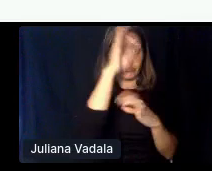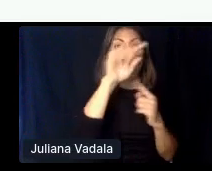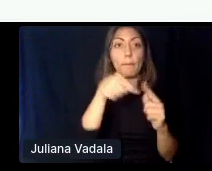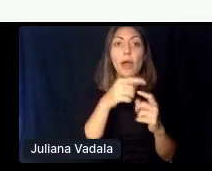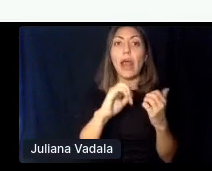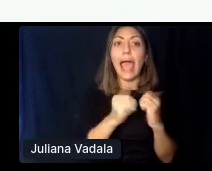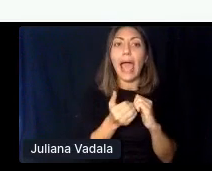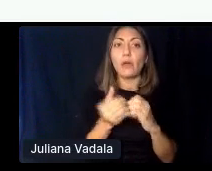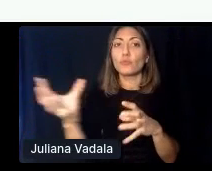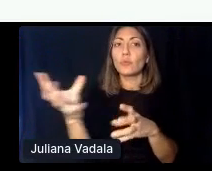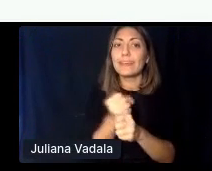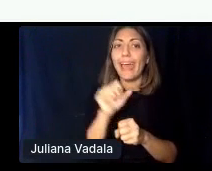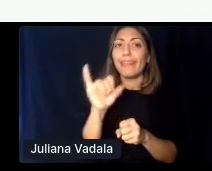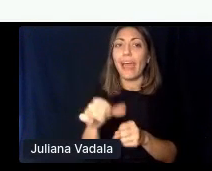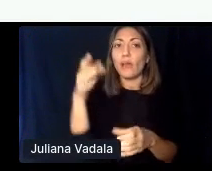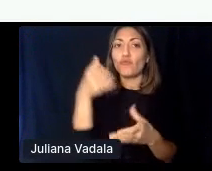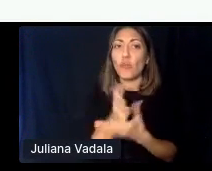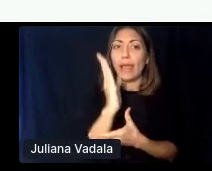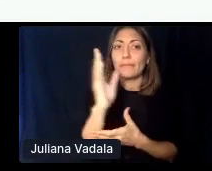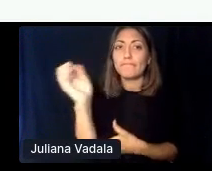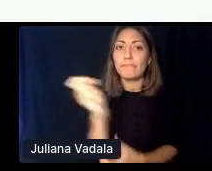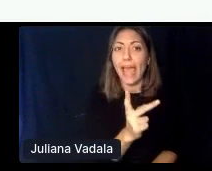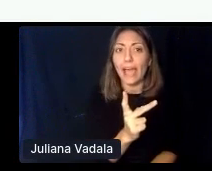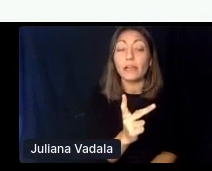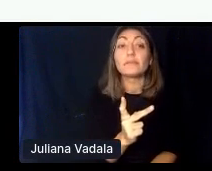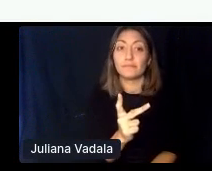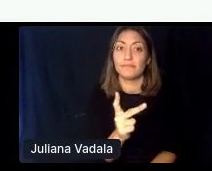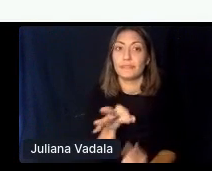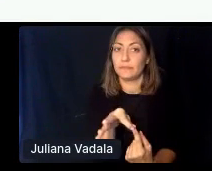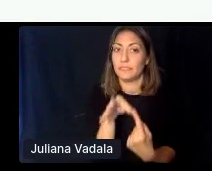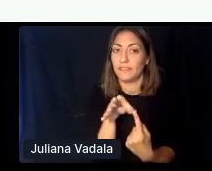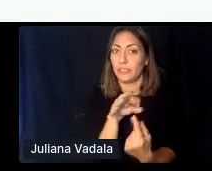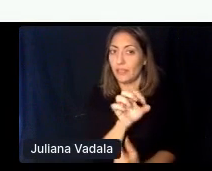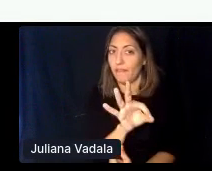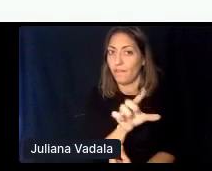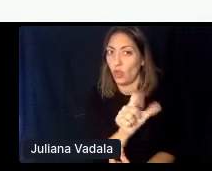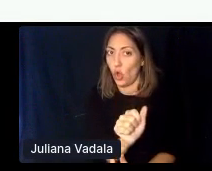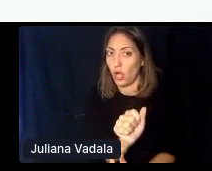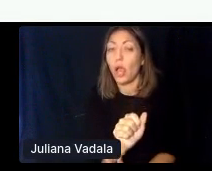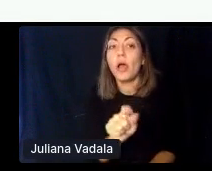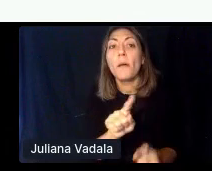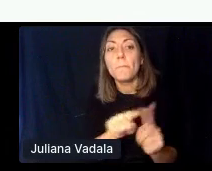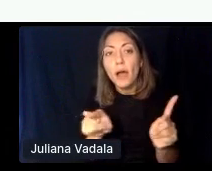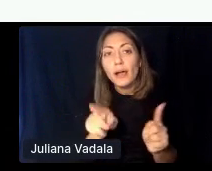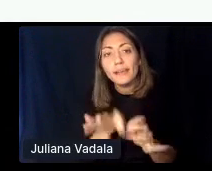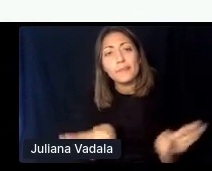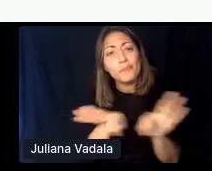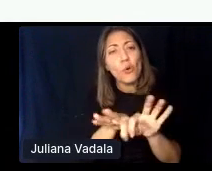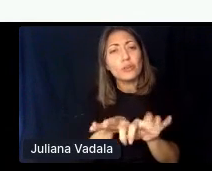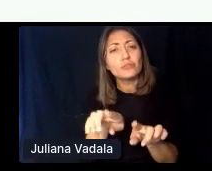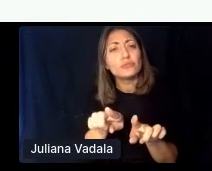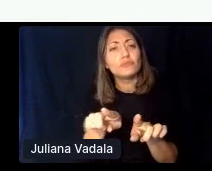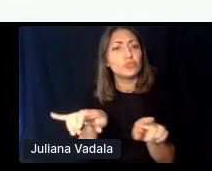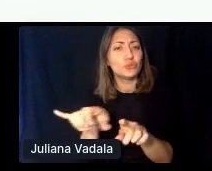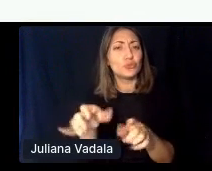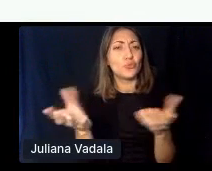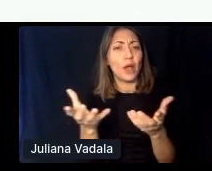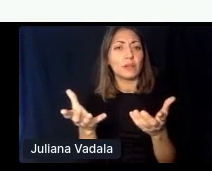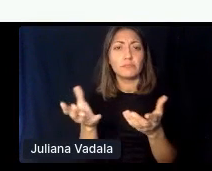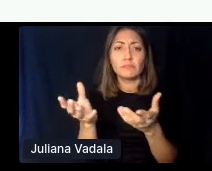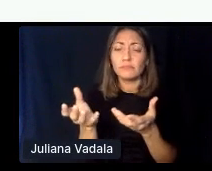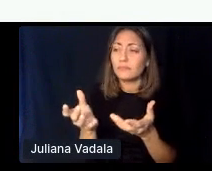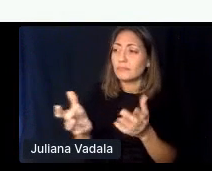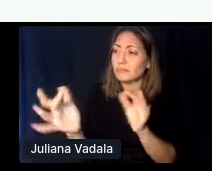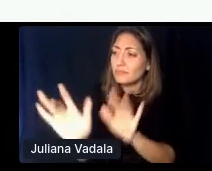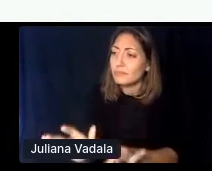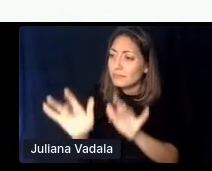information appropriately, even while offering empathy about their situation and their experience. Option B might